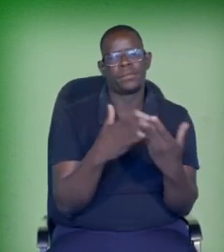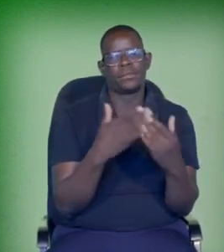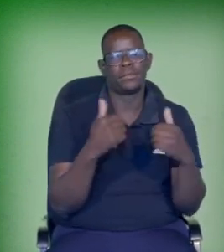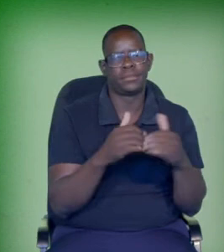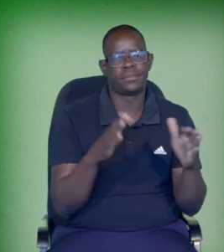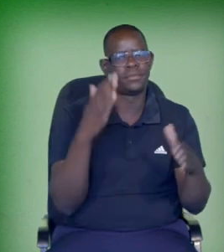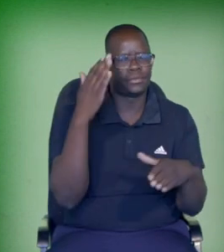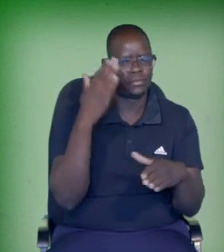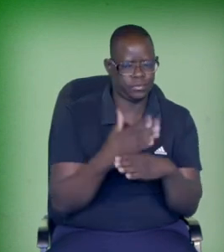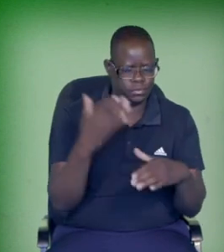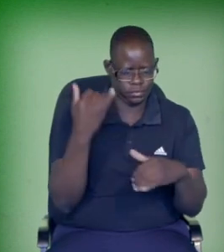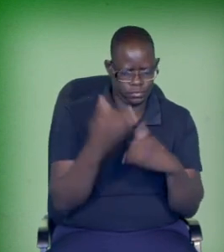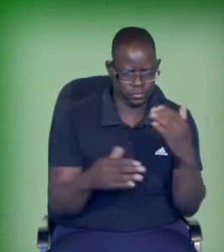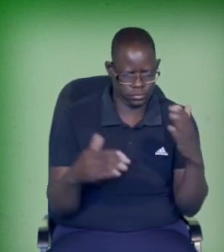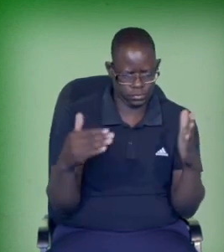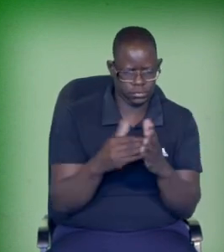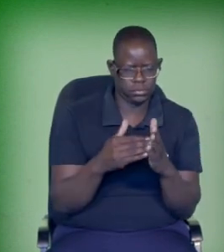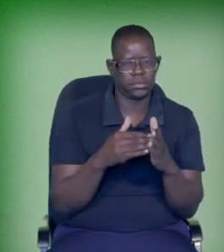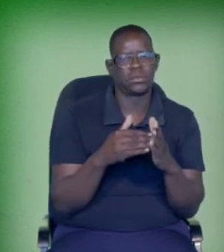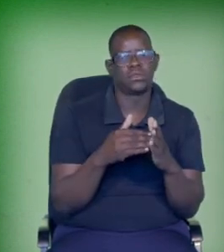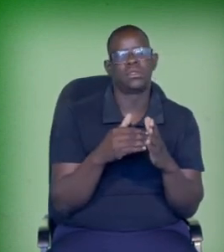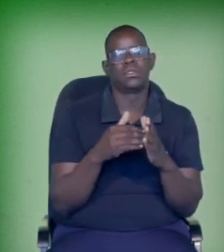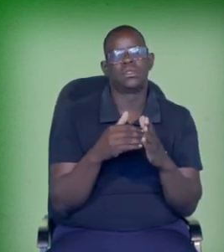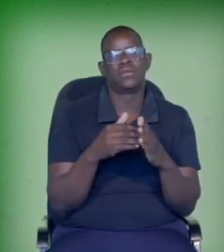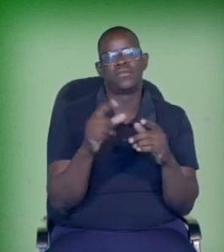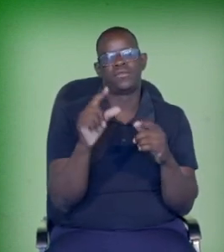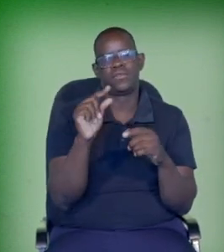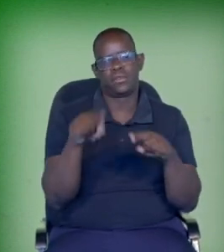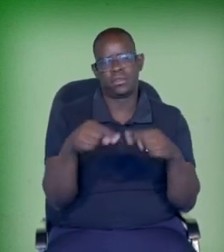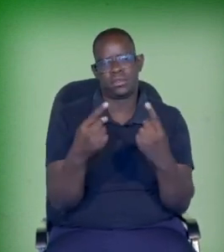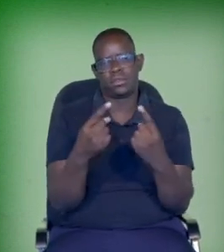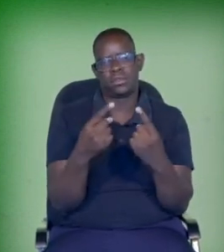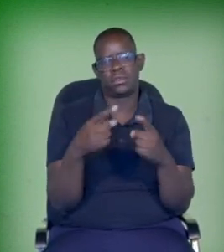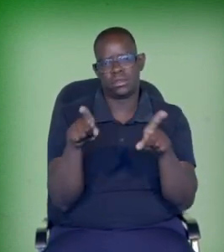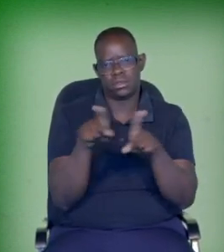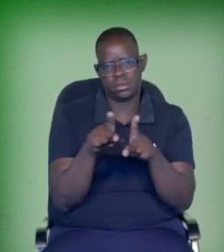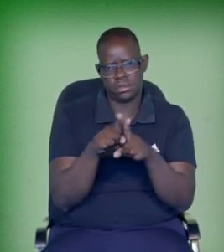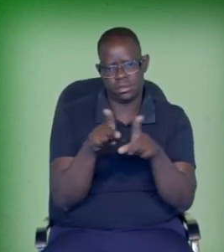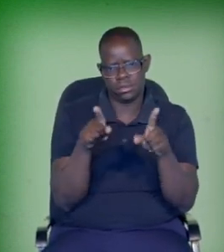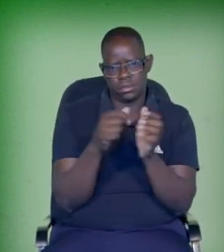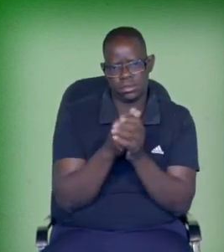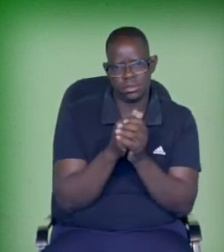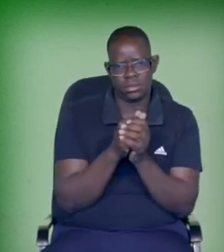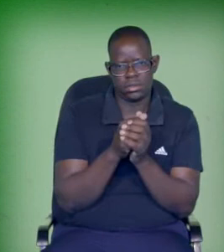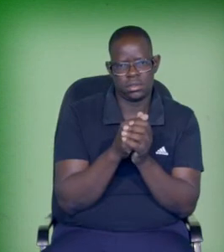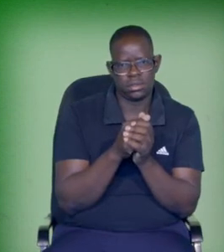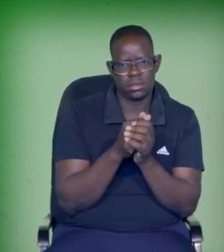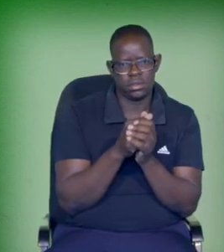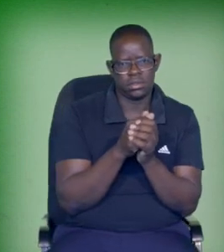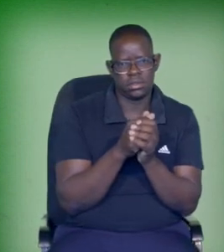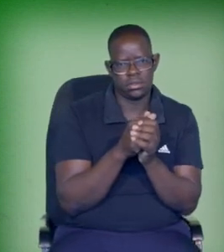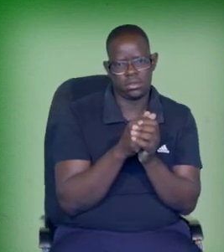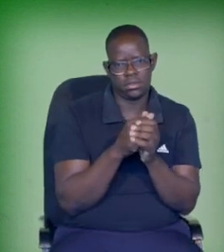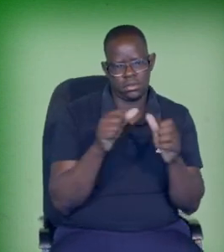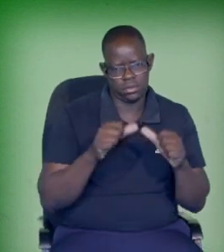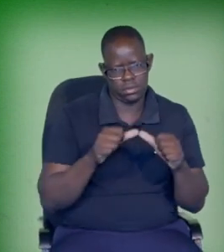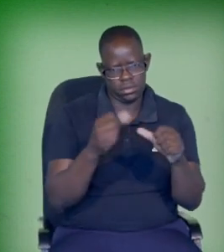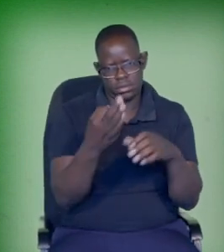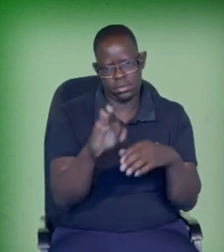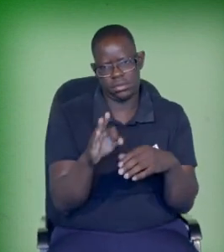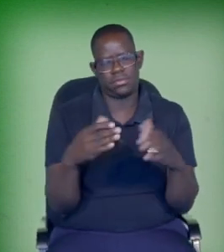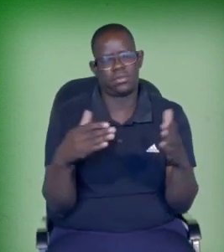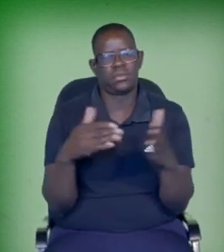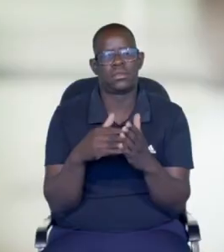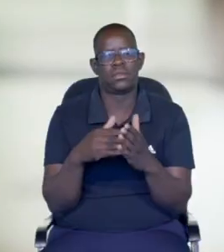start and end with only a few legal requirements. And similar to the sole trader, there is little or no continuity when